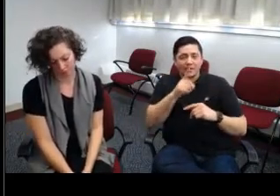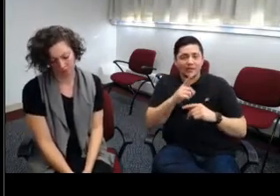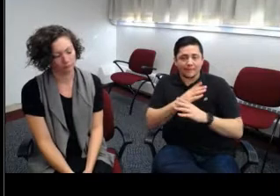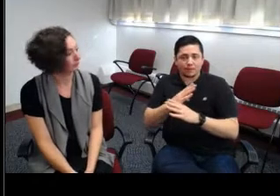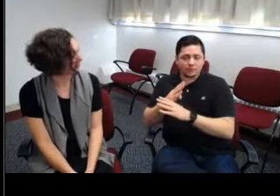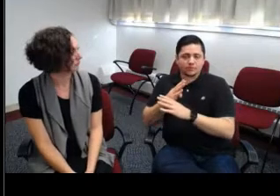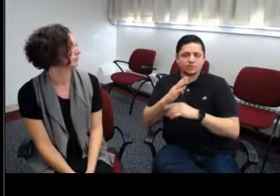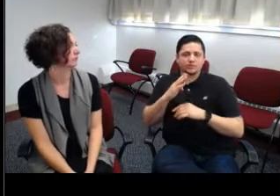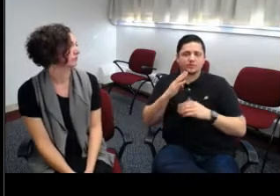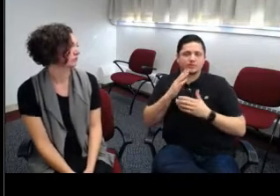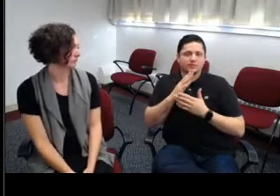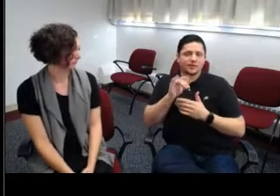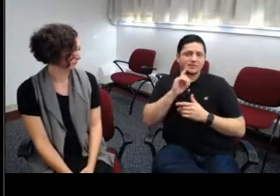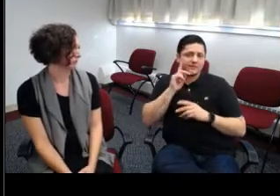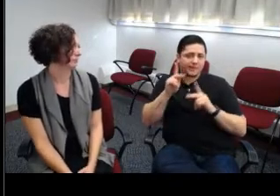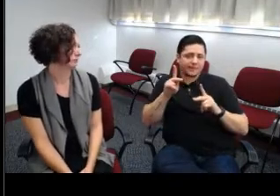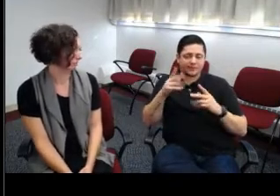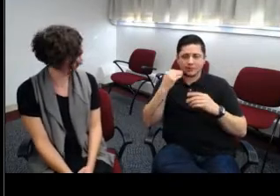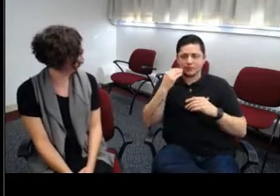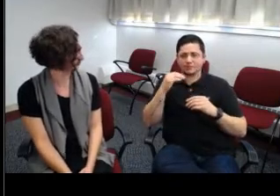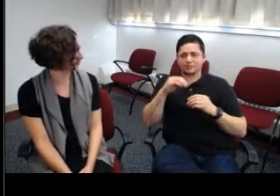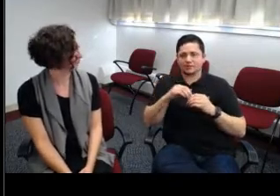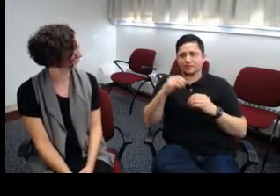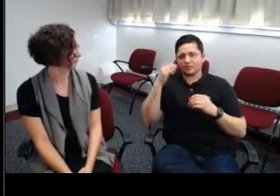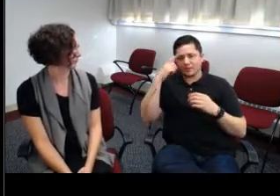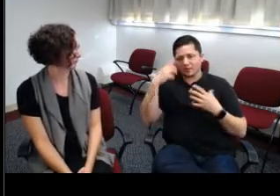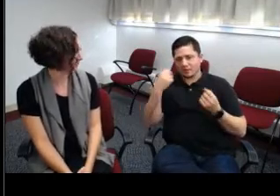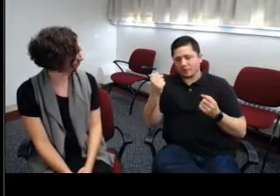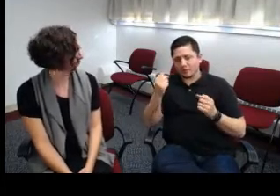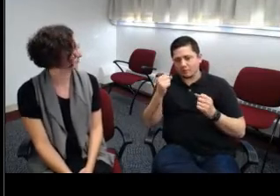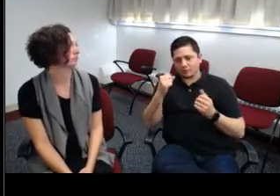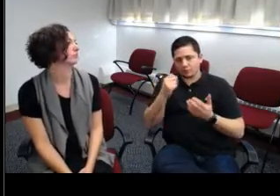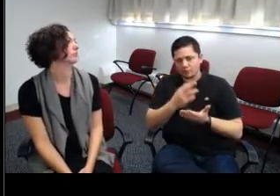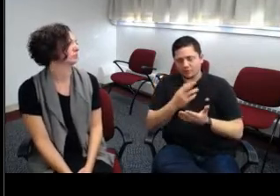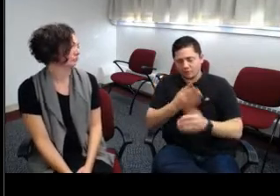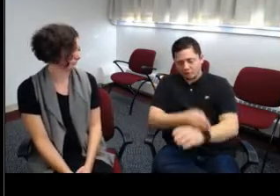address the power disparity that we've been talking about,